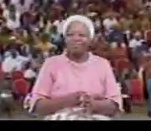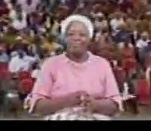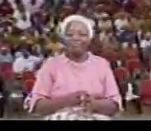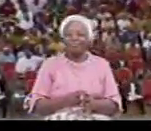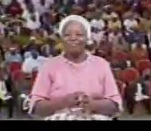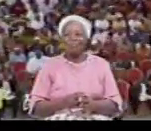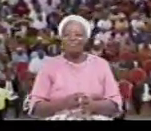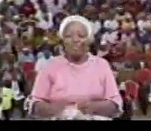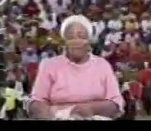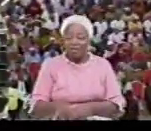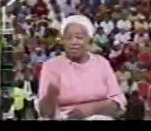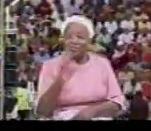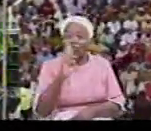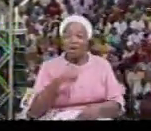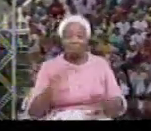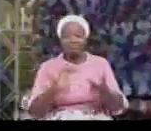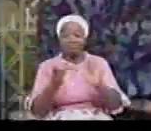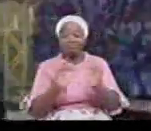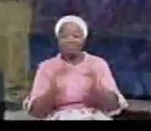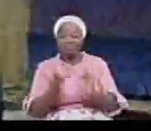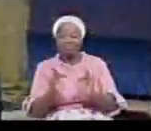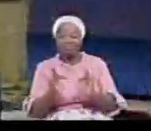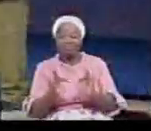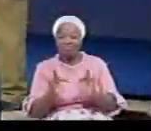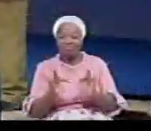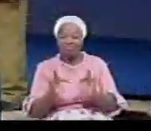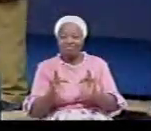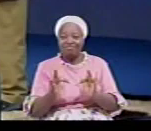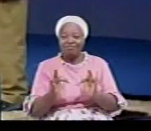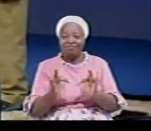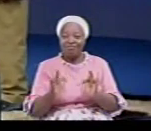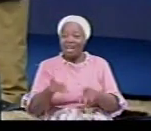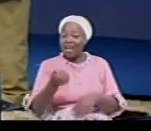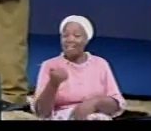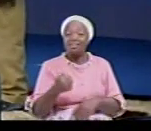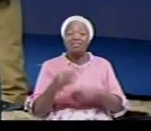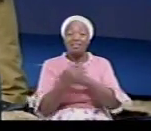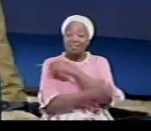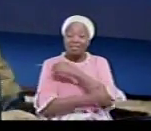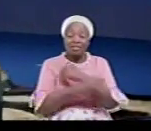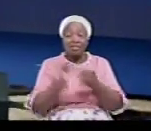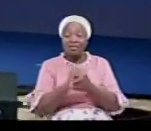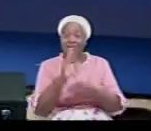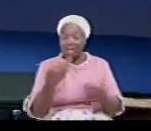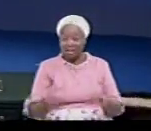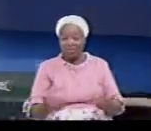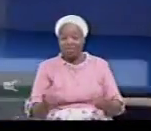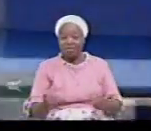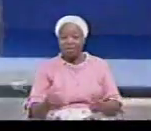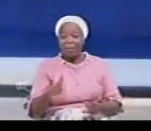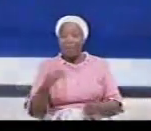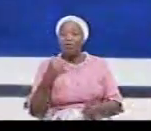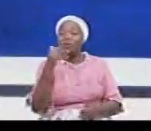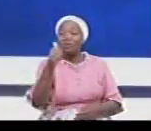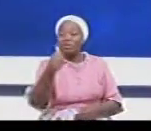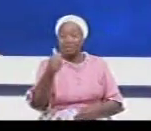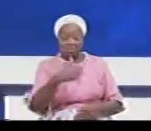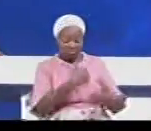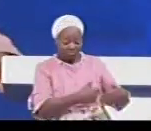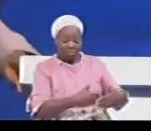Those who are online, any nation, any country where you are, by yourself or your